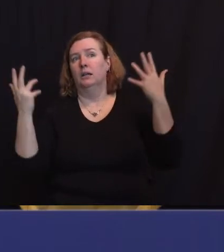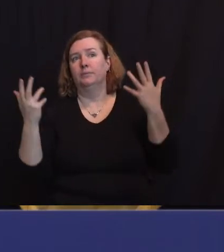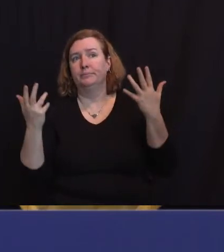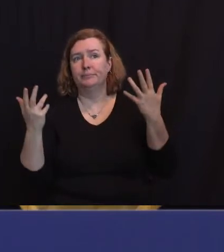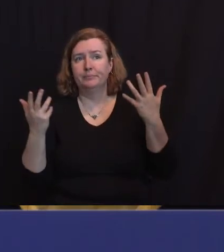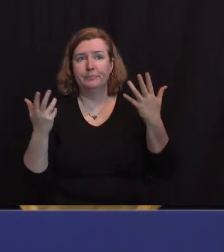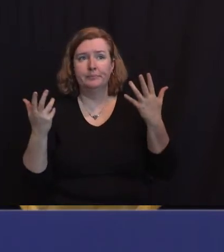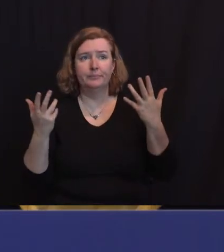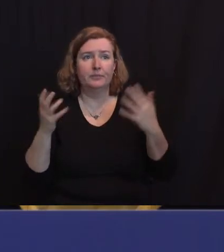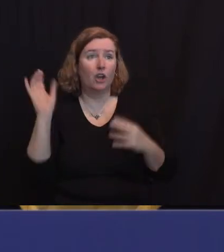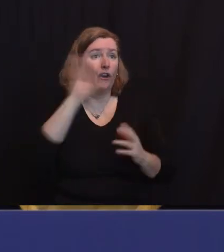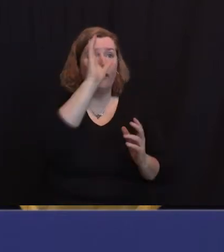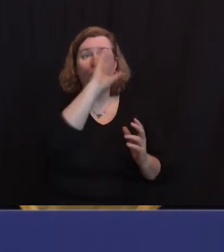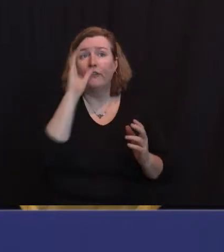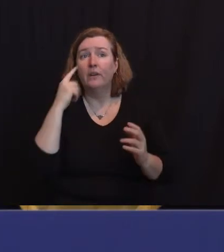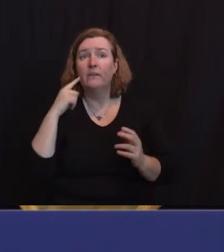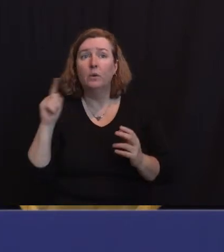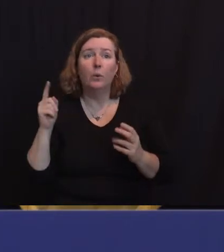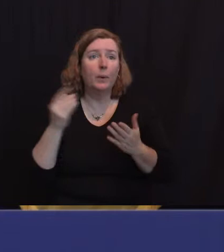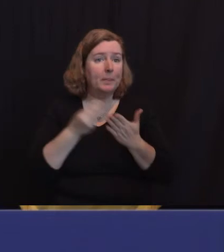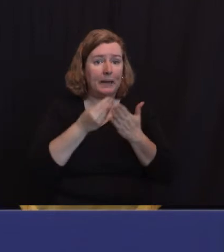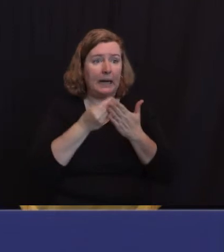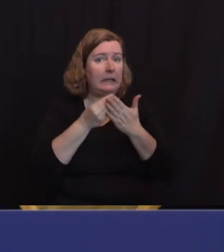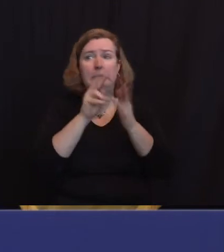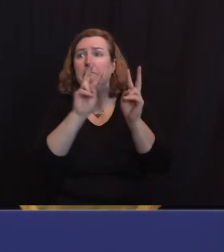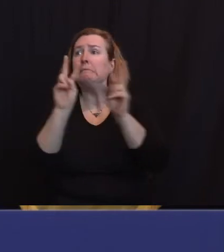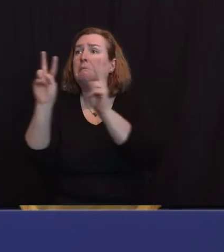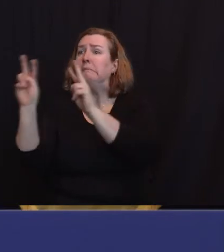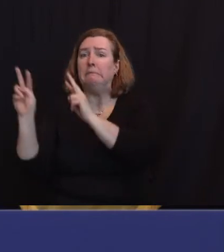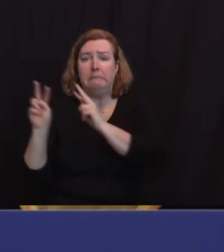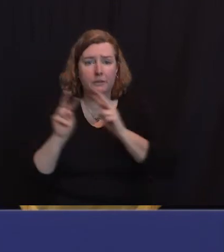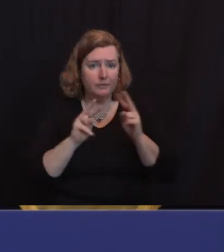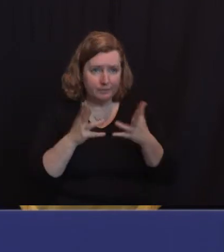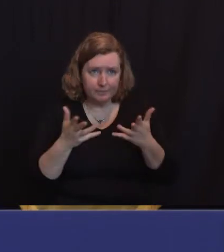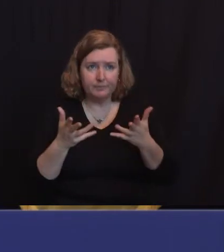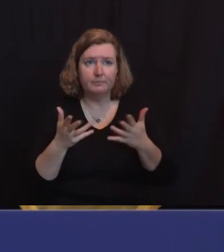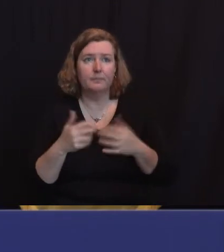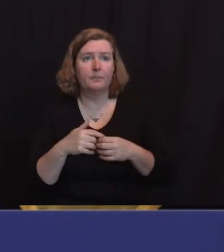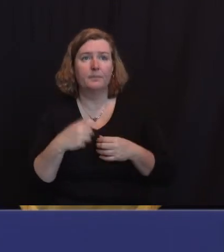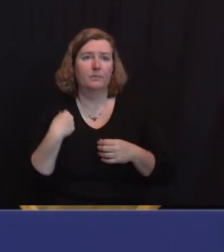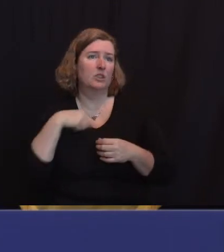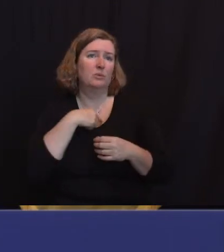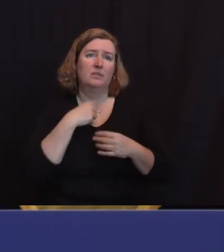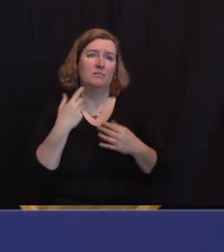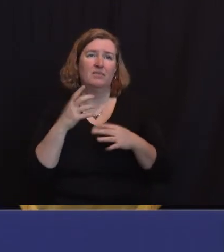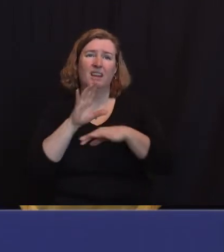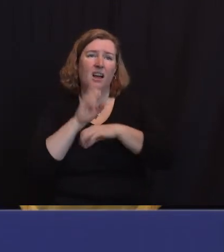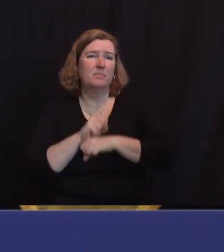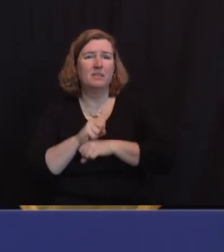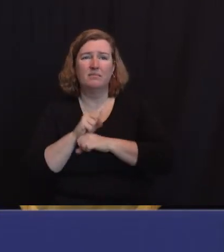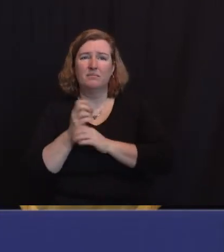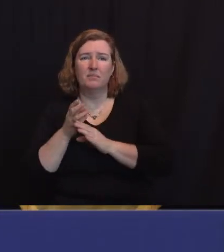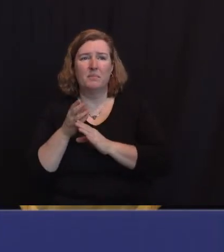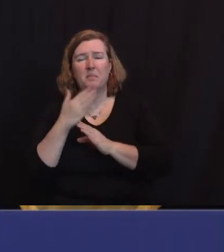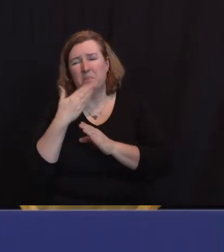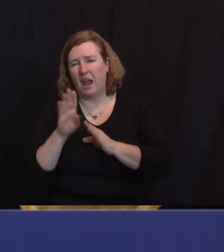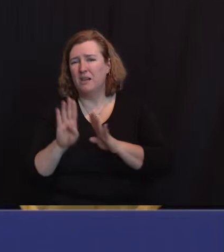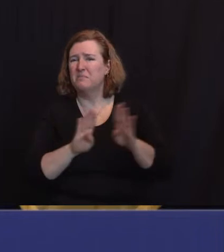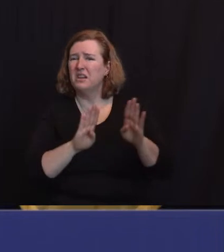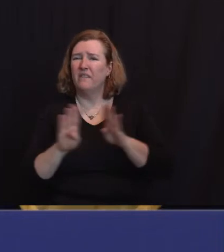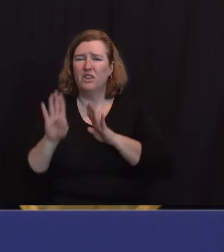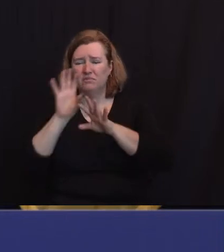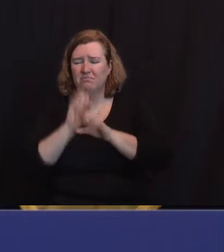of our hat? And I think that question is out of a habit of that awful behavior. What are